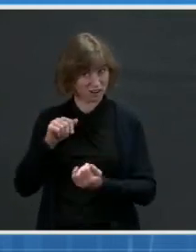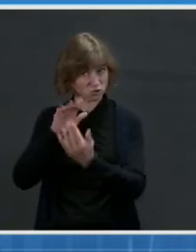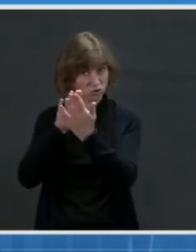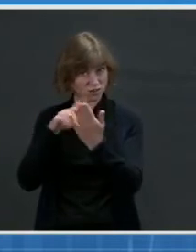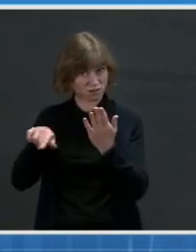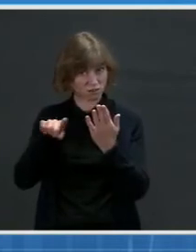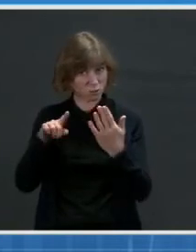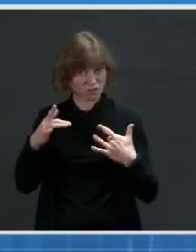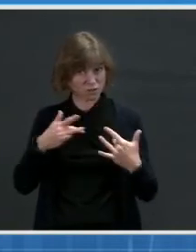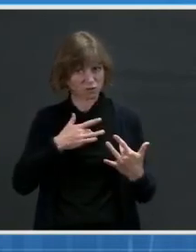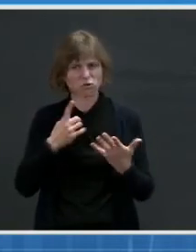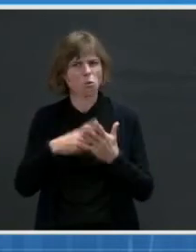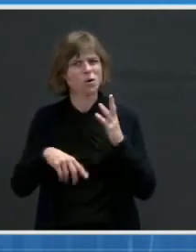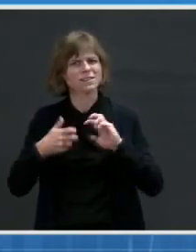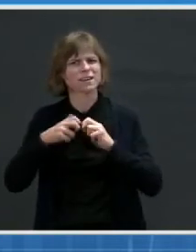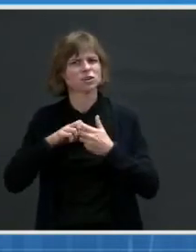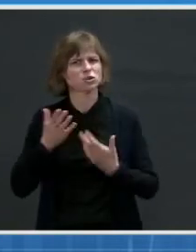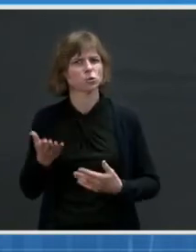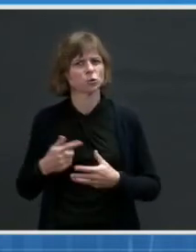was there.